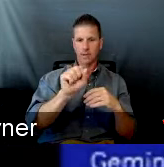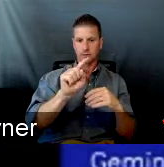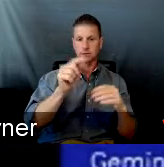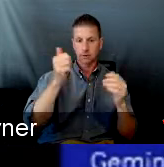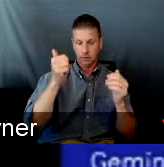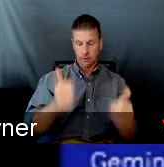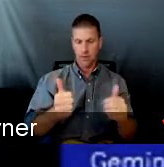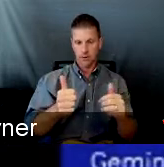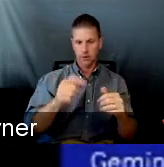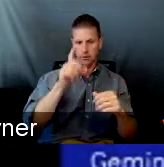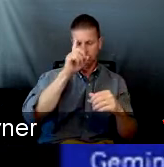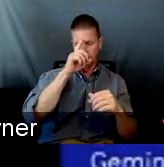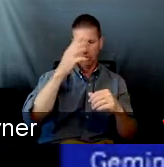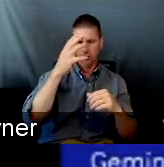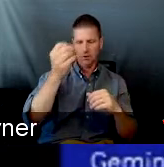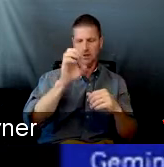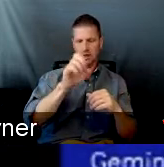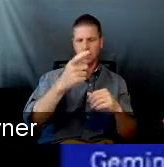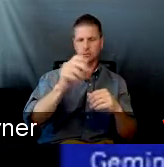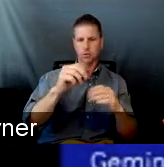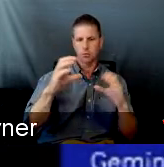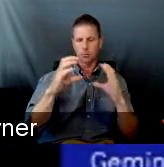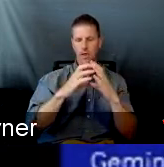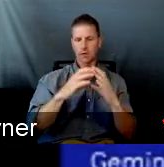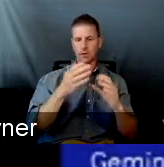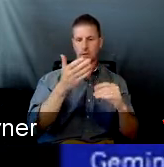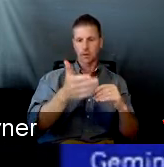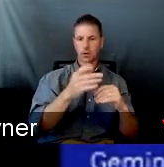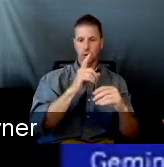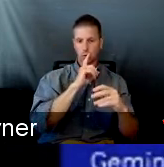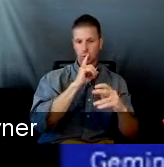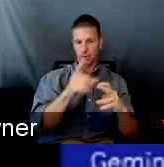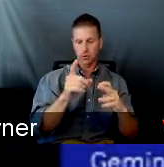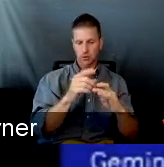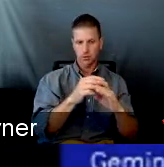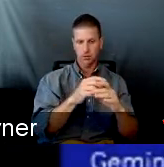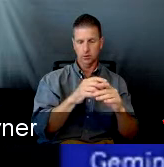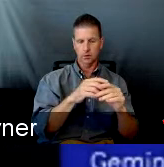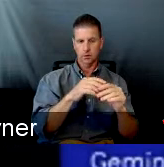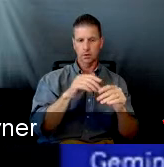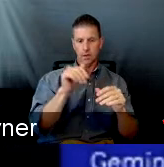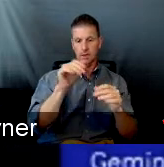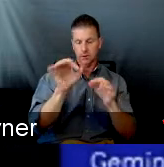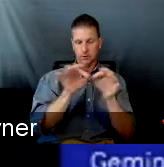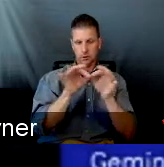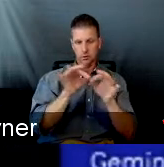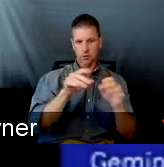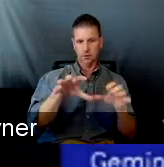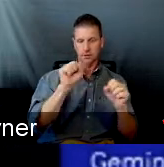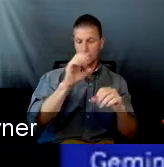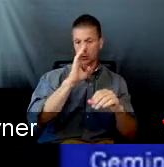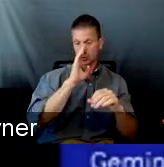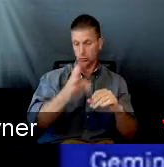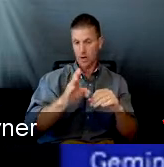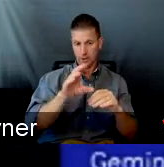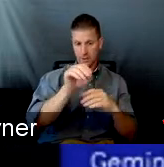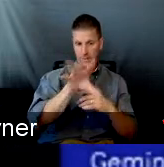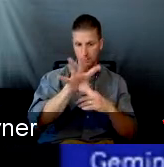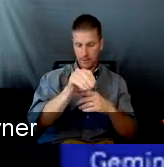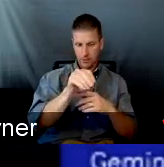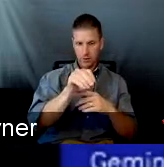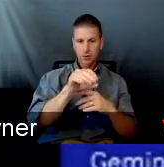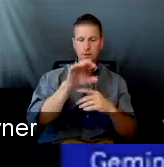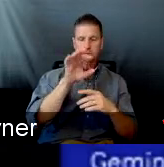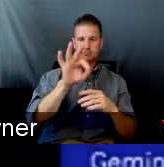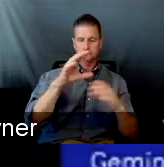for exoplanets. And so this really is, as described, it's taking a direct image of a planet next to a